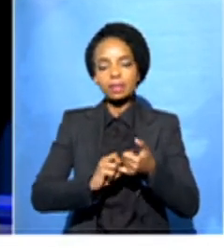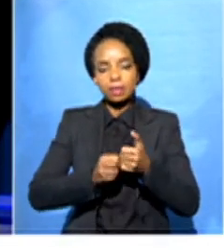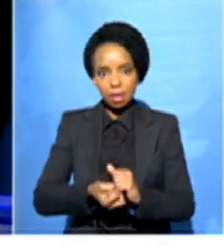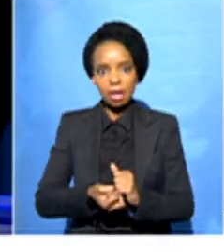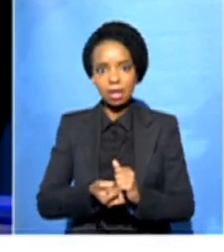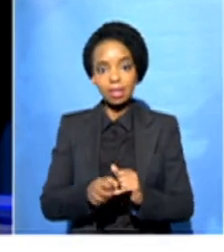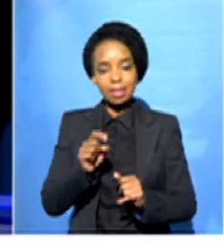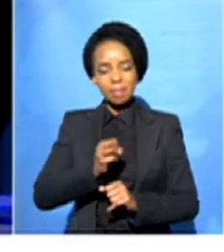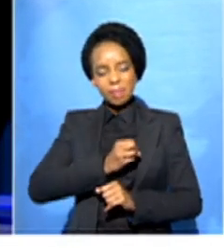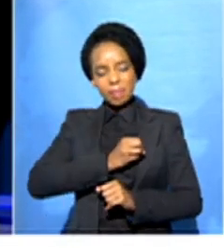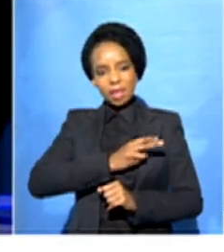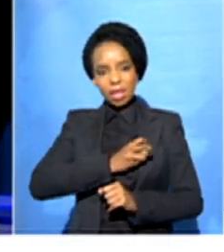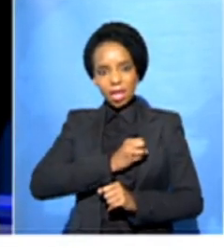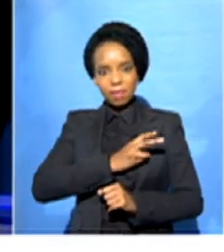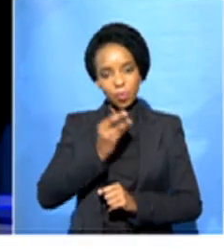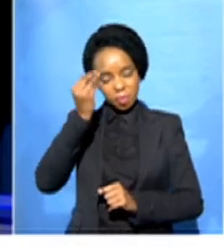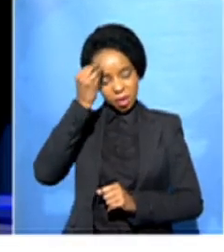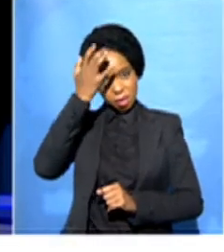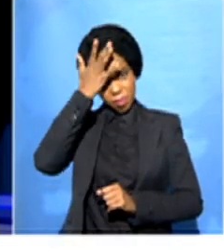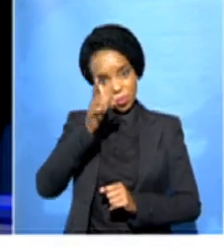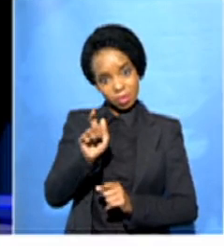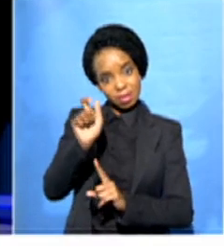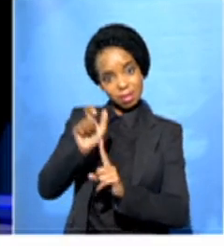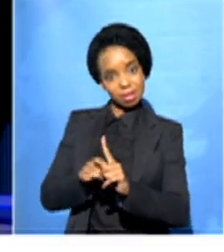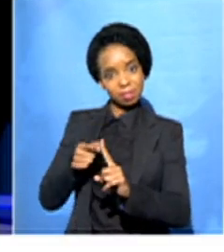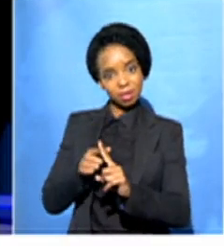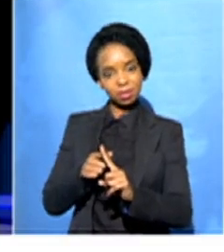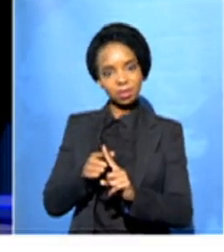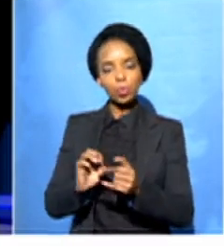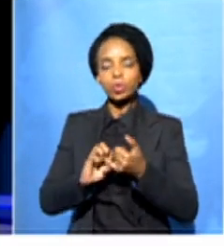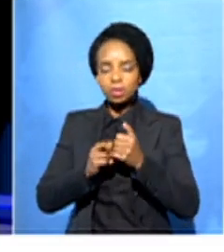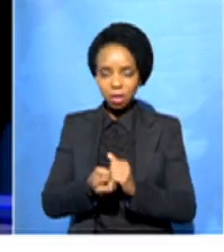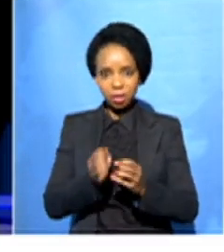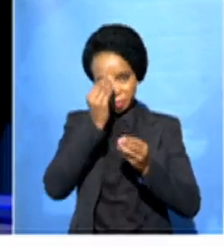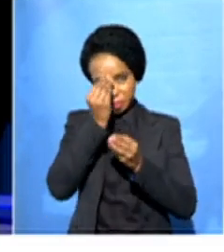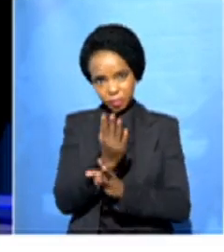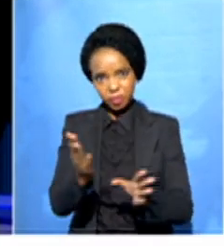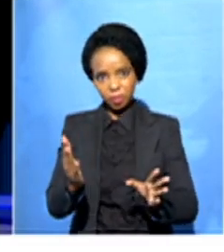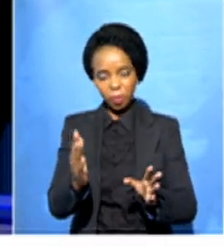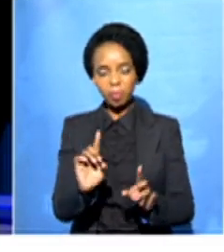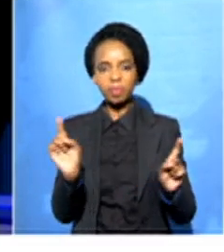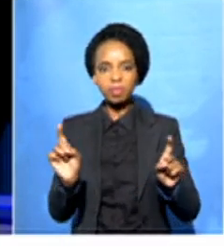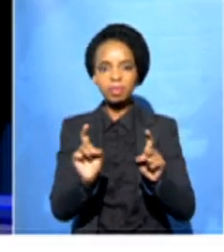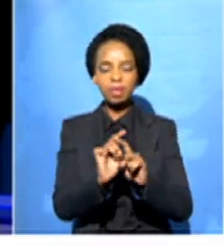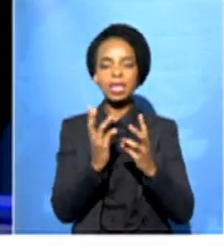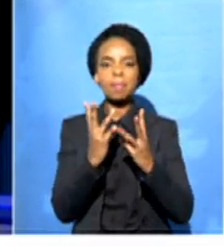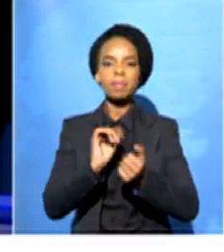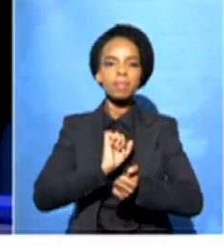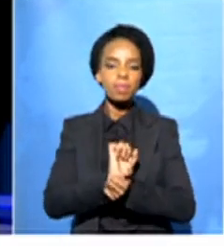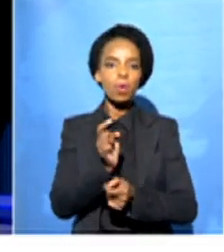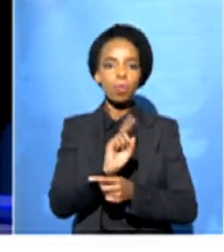memory, but also trying to send a message to prisoners to say that correction is the aim. It's